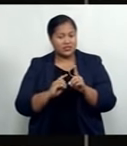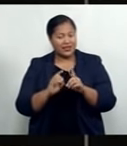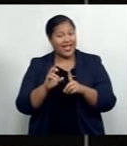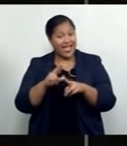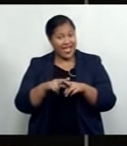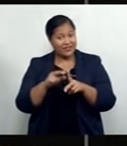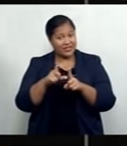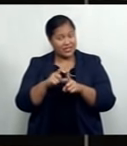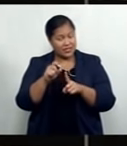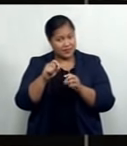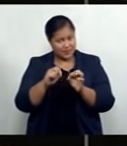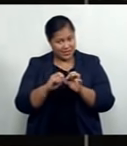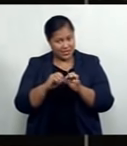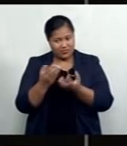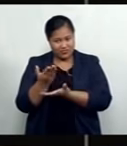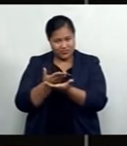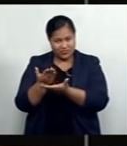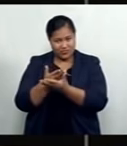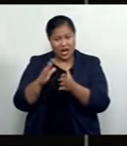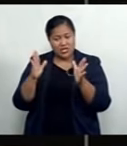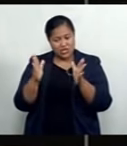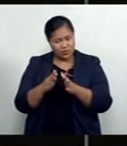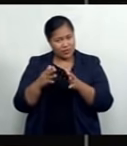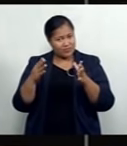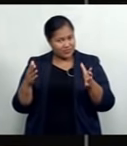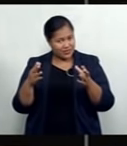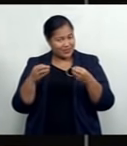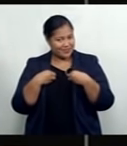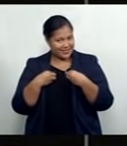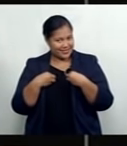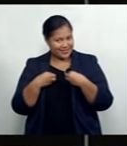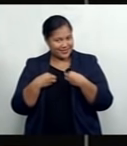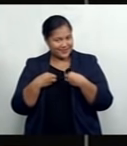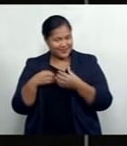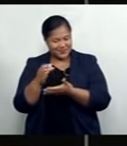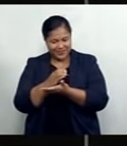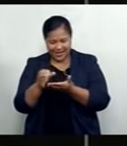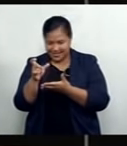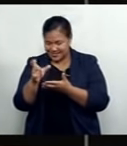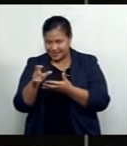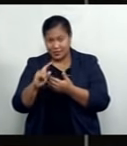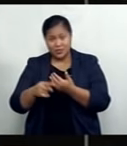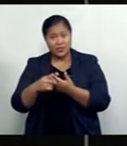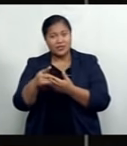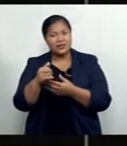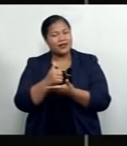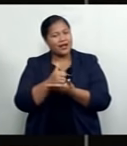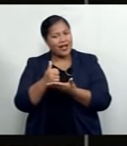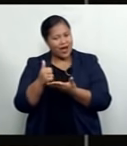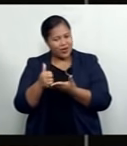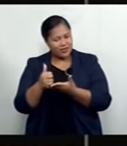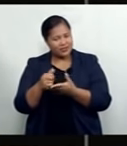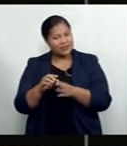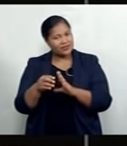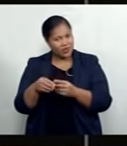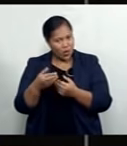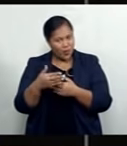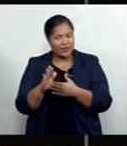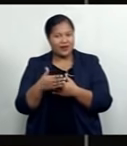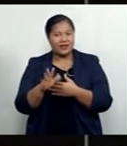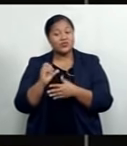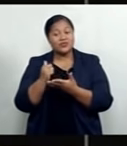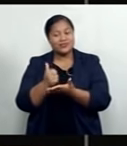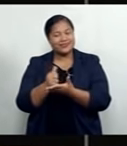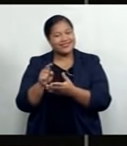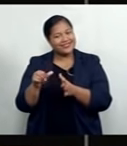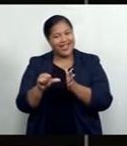is liaising with its small, micro and medium enterprise customers to keep their accounts active and to assist them during difficult